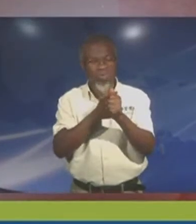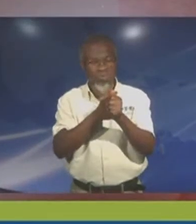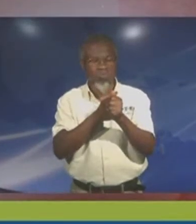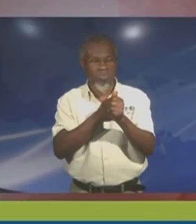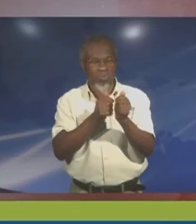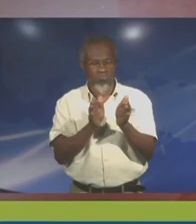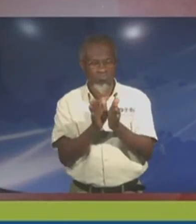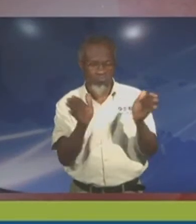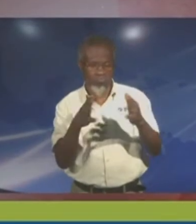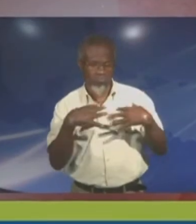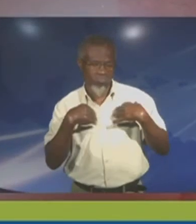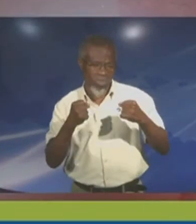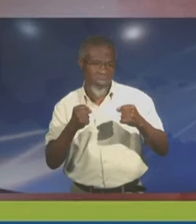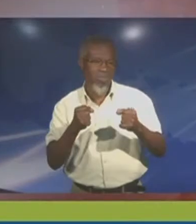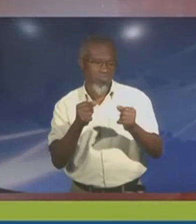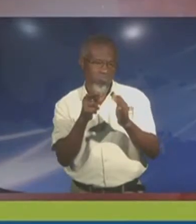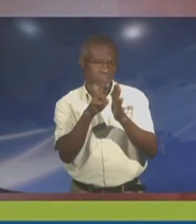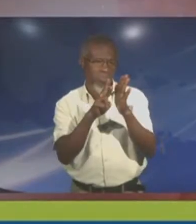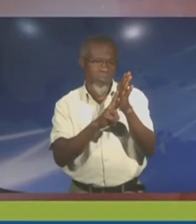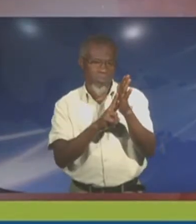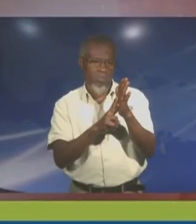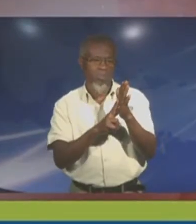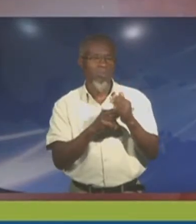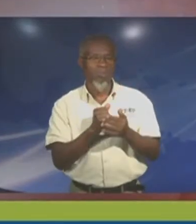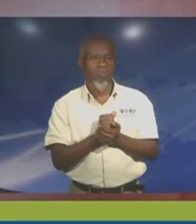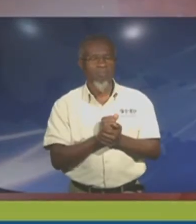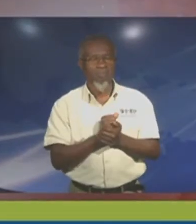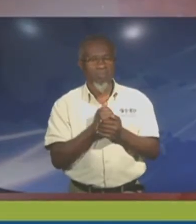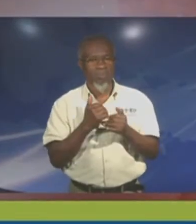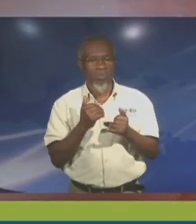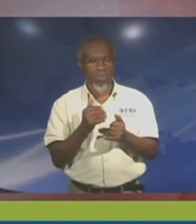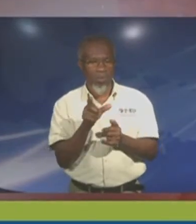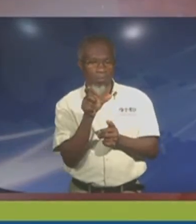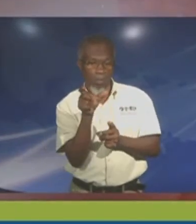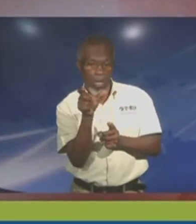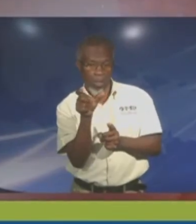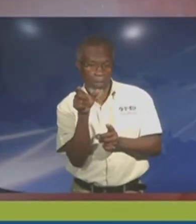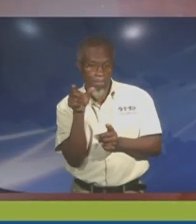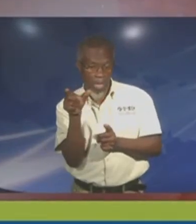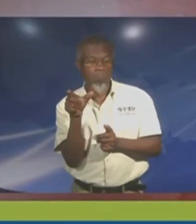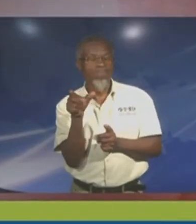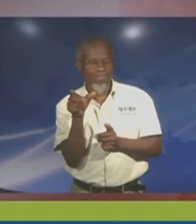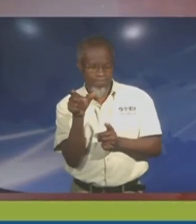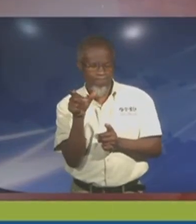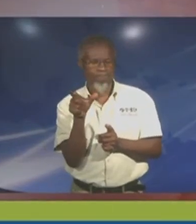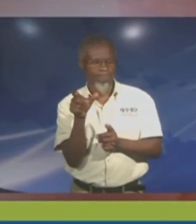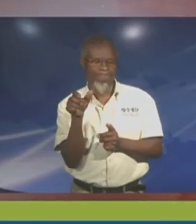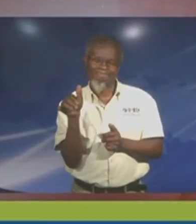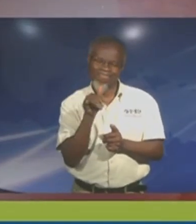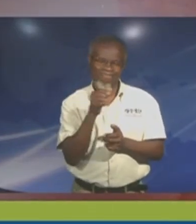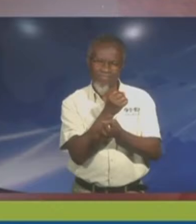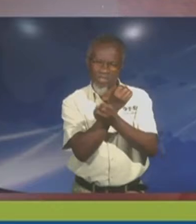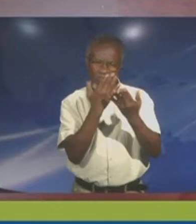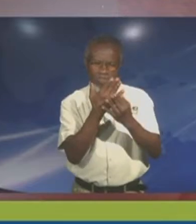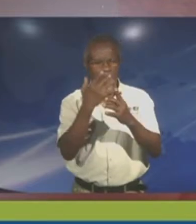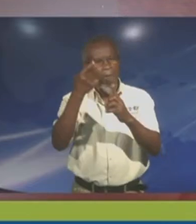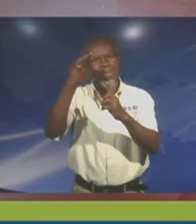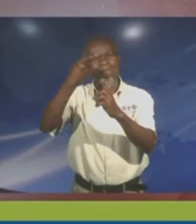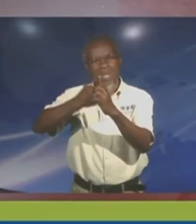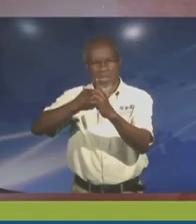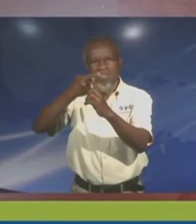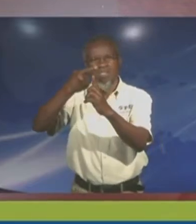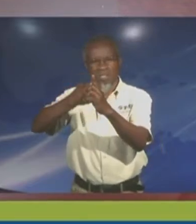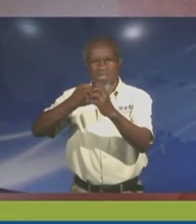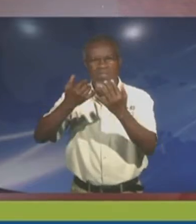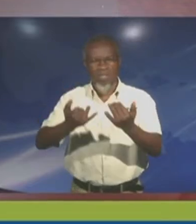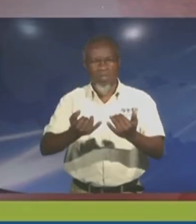next slide, larger aggregation of time frames. We see the same information now represented on a monthly basis. We